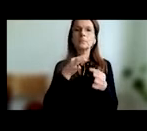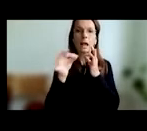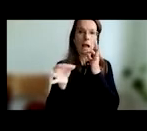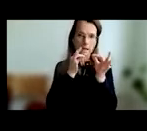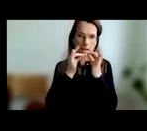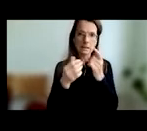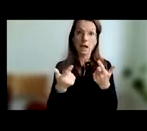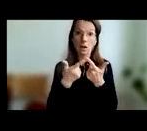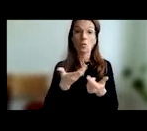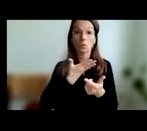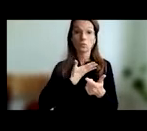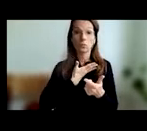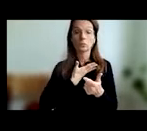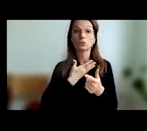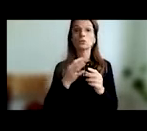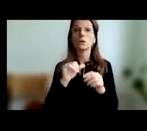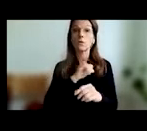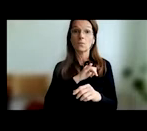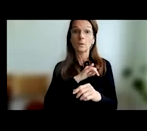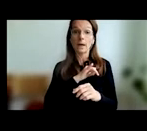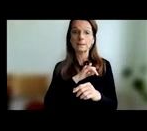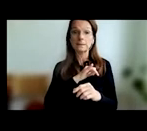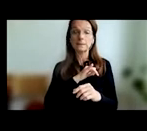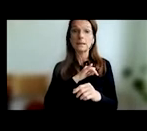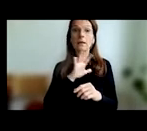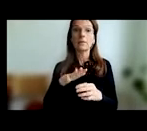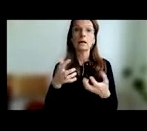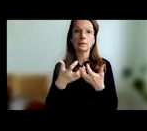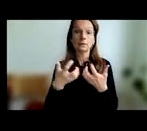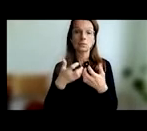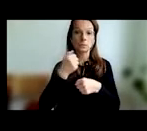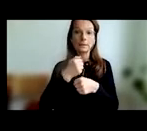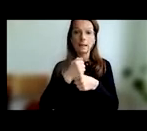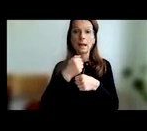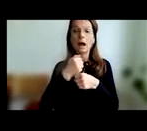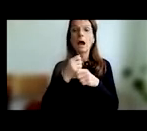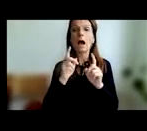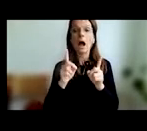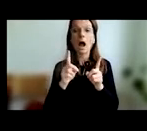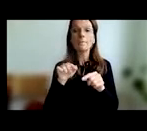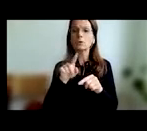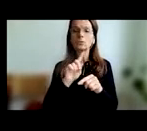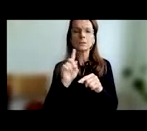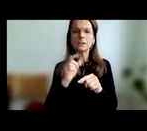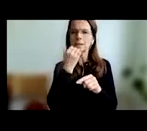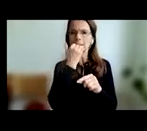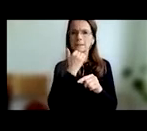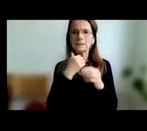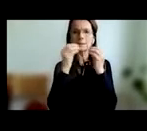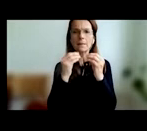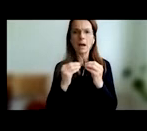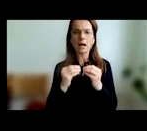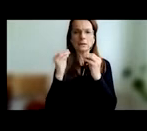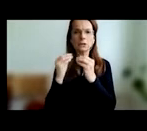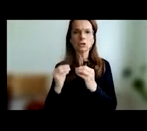se dovi tools sim or informatisti service informati alla tergo della information are ambac miso concerning sistematici the labor quasi market ne